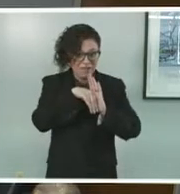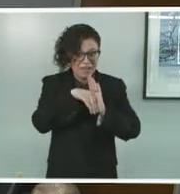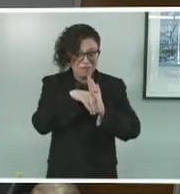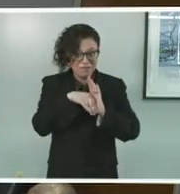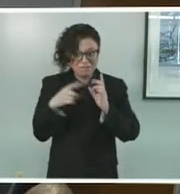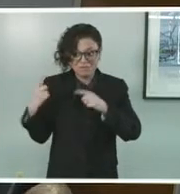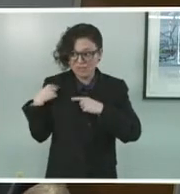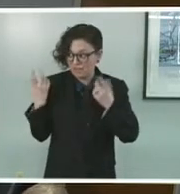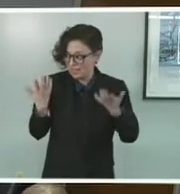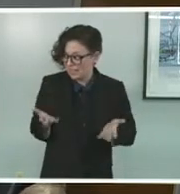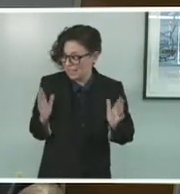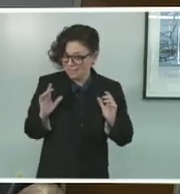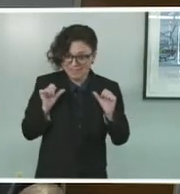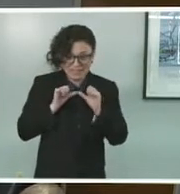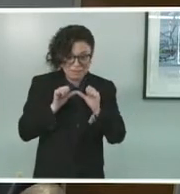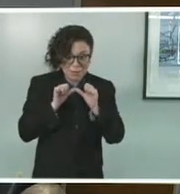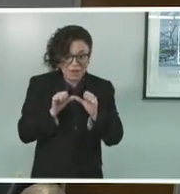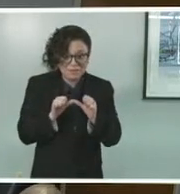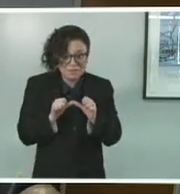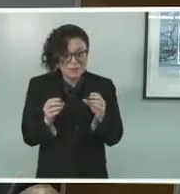got them coming. Okay.